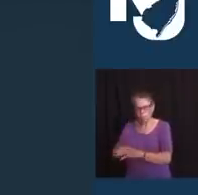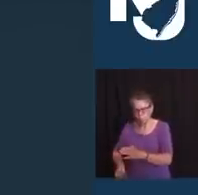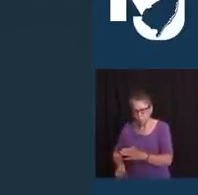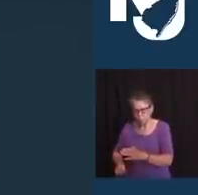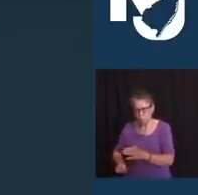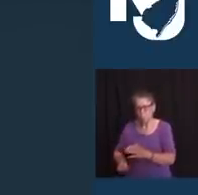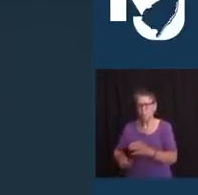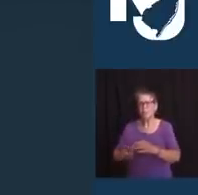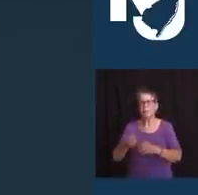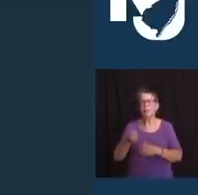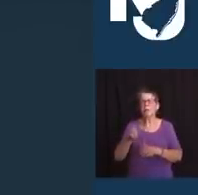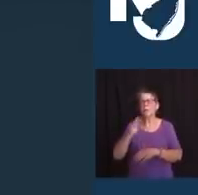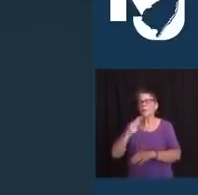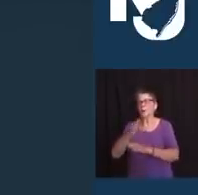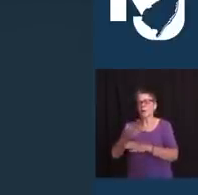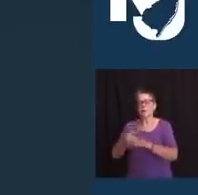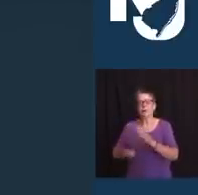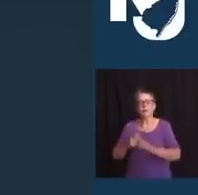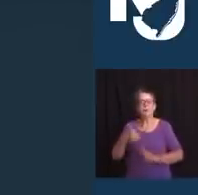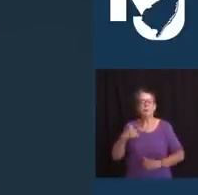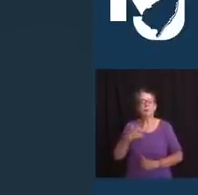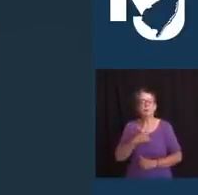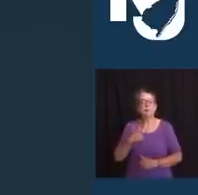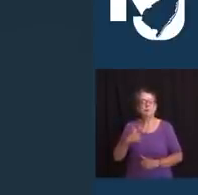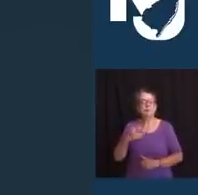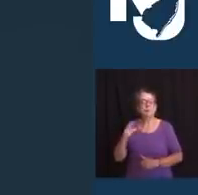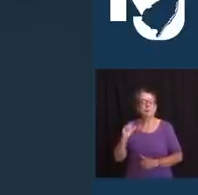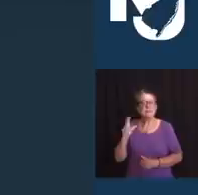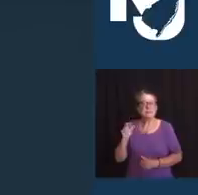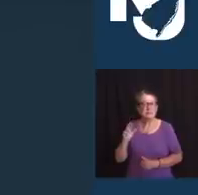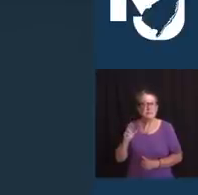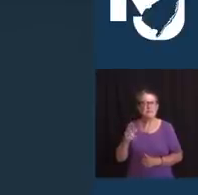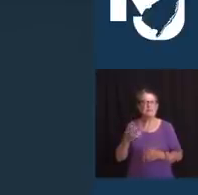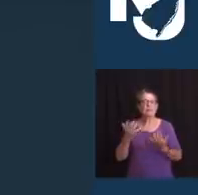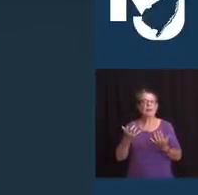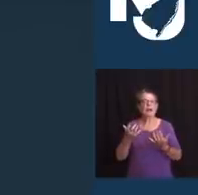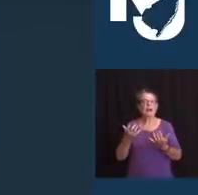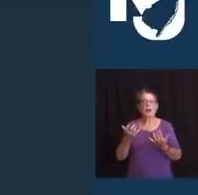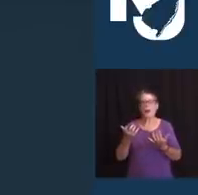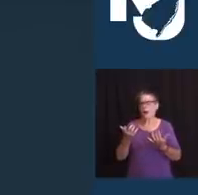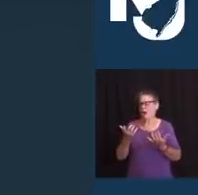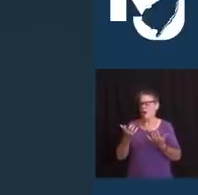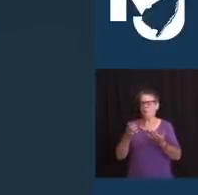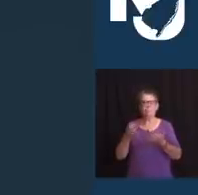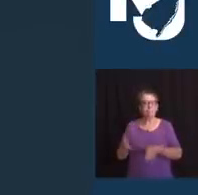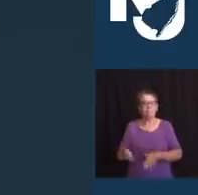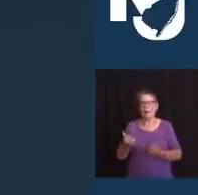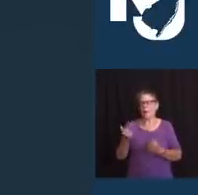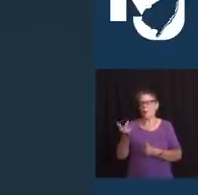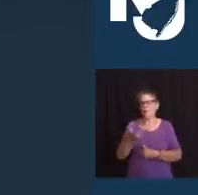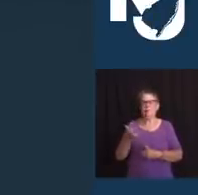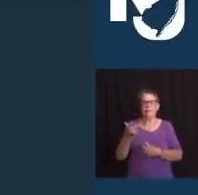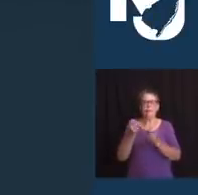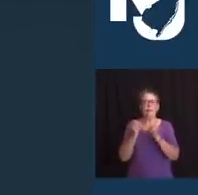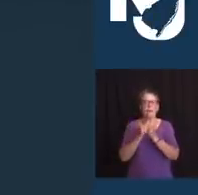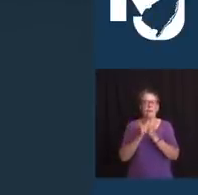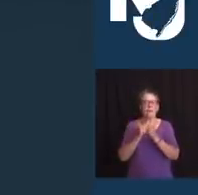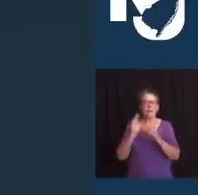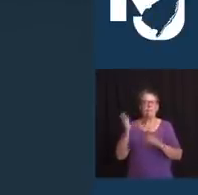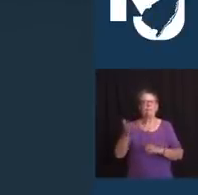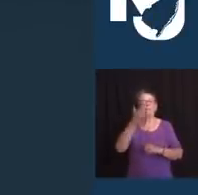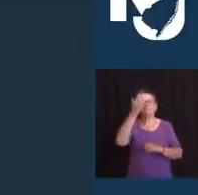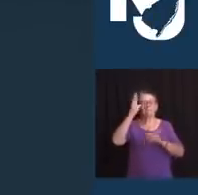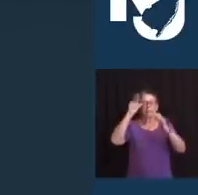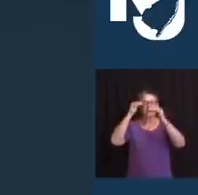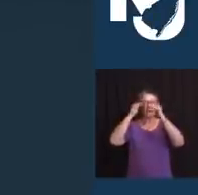them on multiple worldwide excursions. She's now reunited with both of them. Mary is survived by multiple nieces